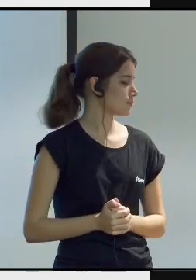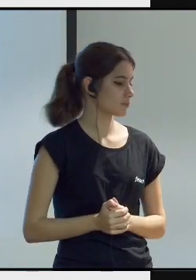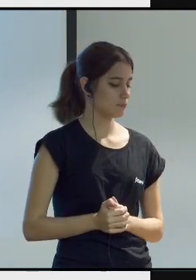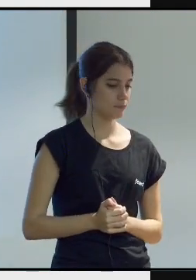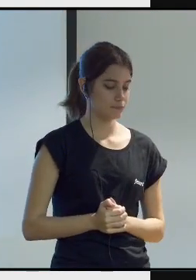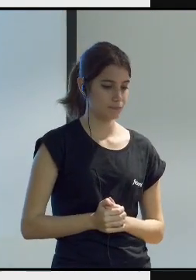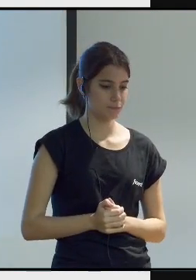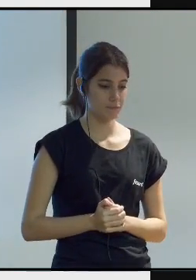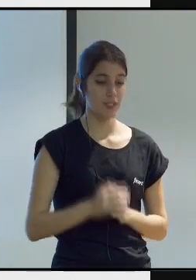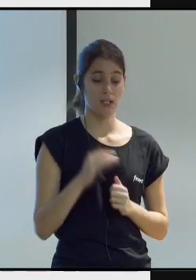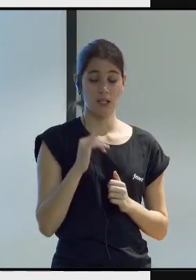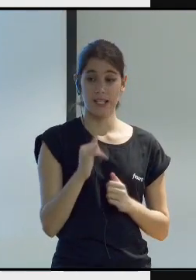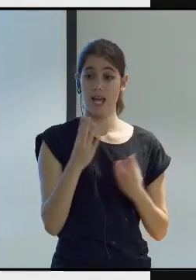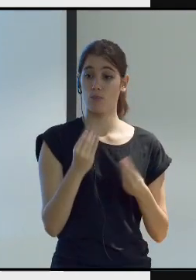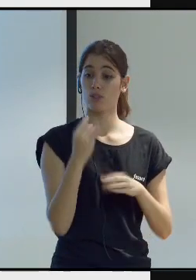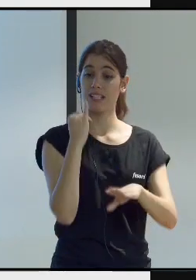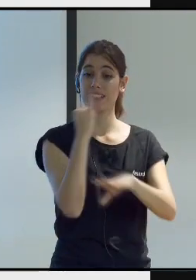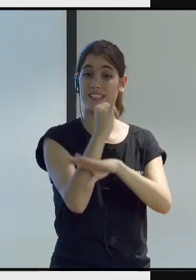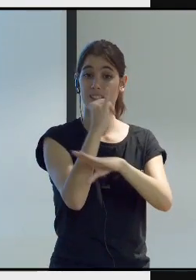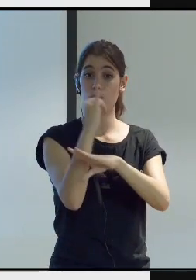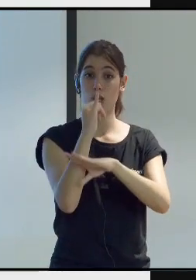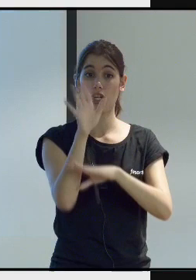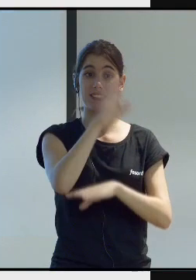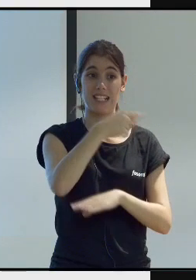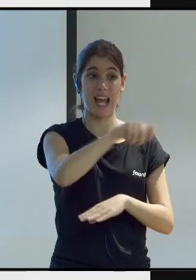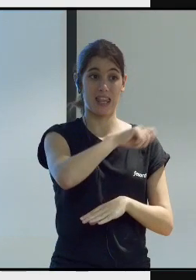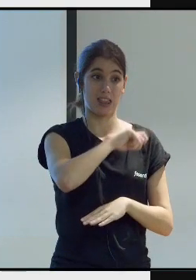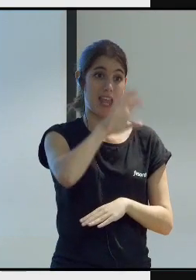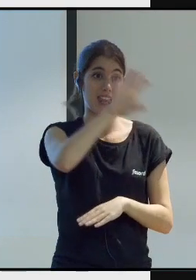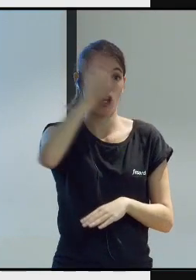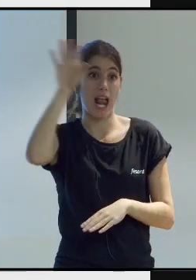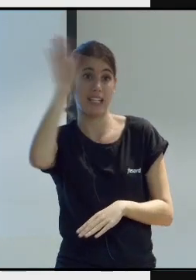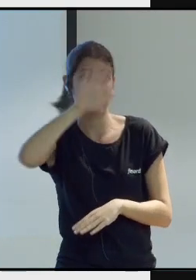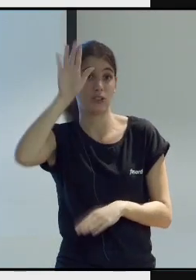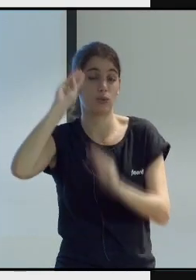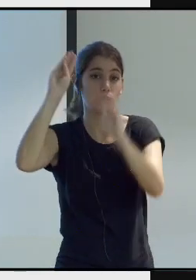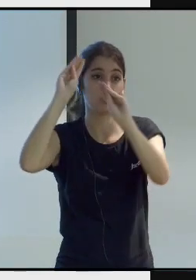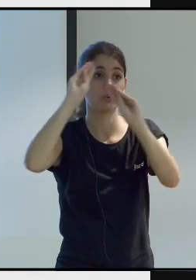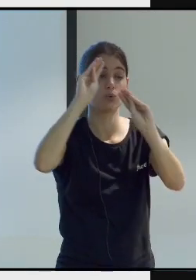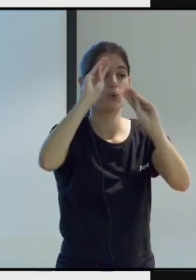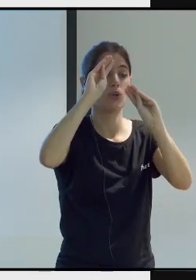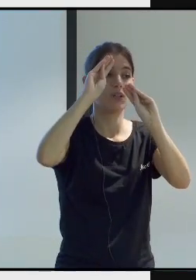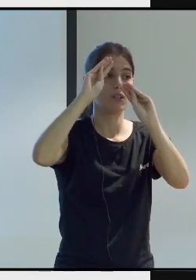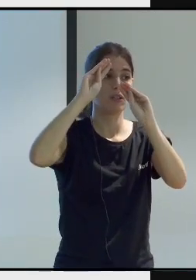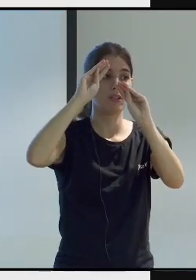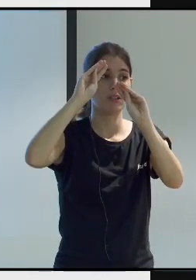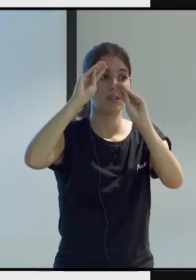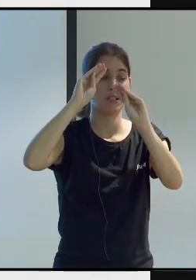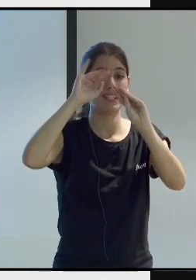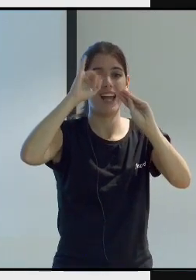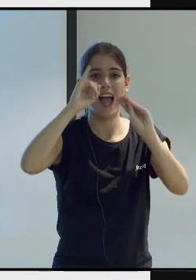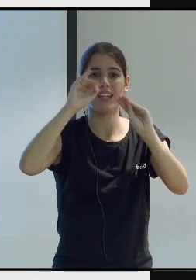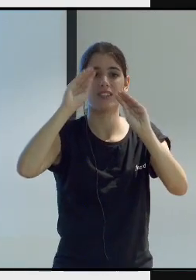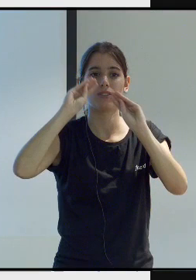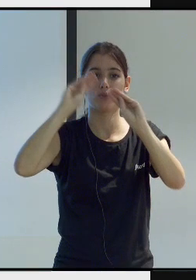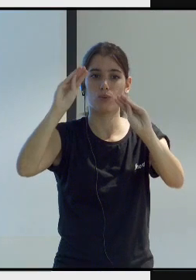institutions, they have a quota of engaging persons with disability in mainstream workplaces, but they don't fulfill it.